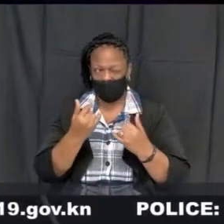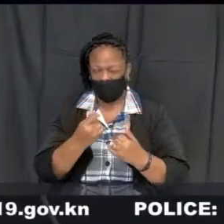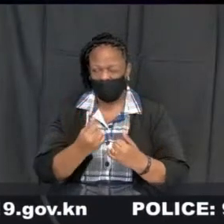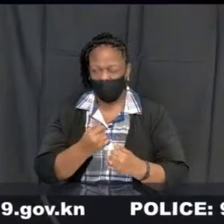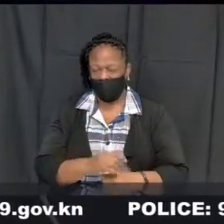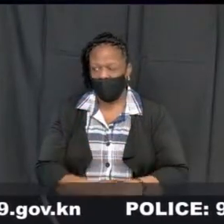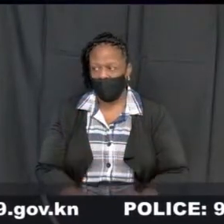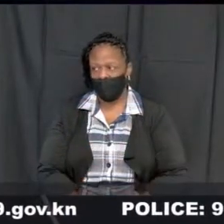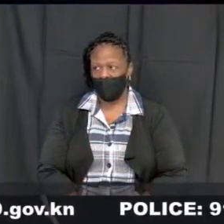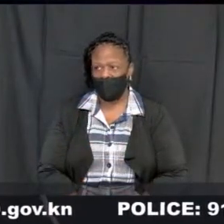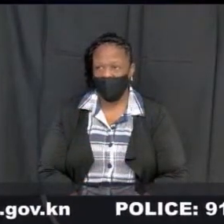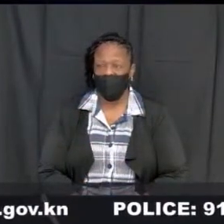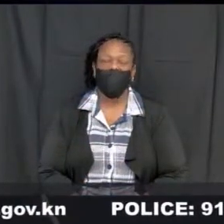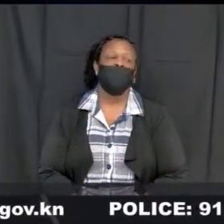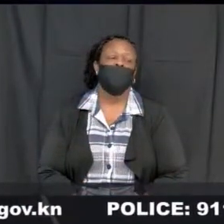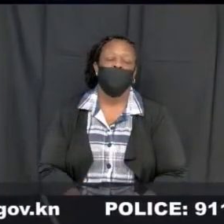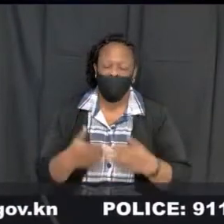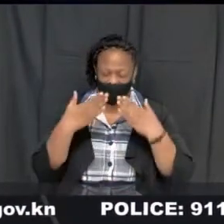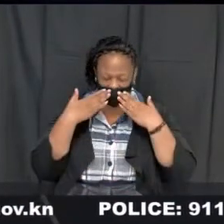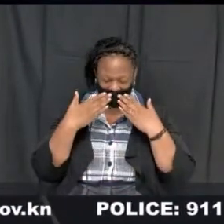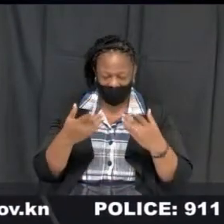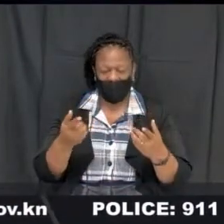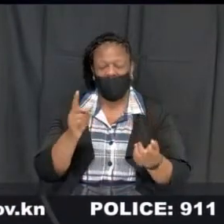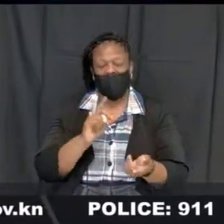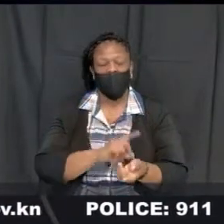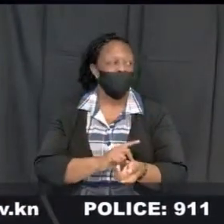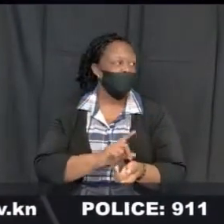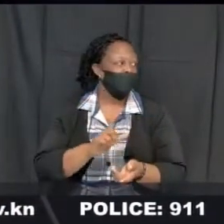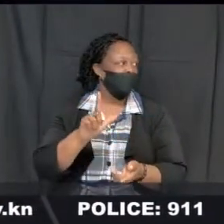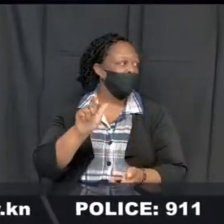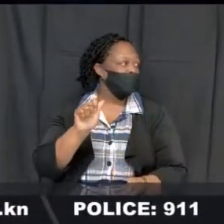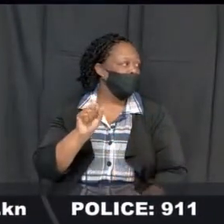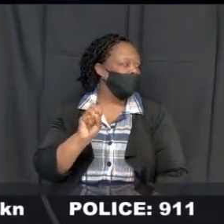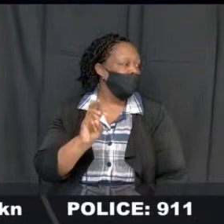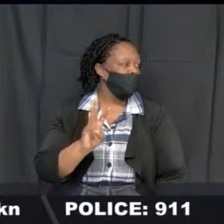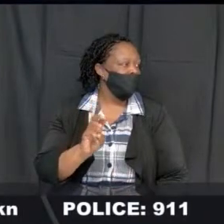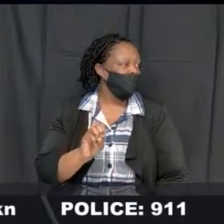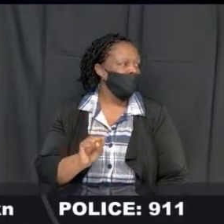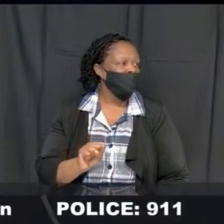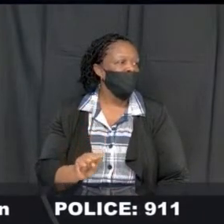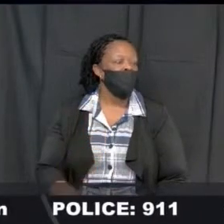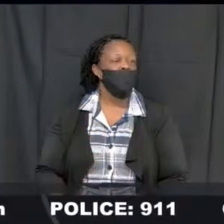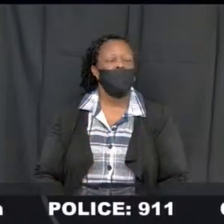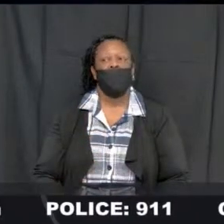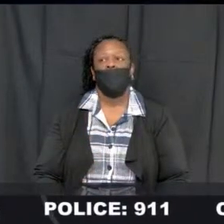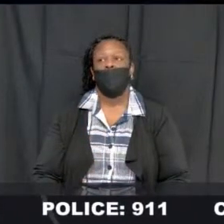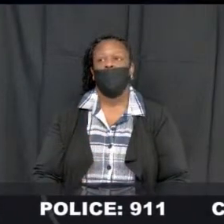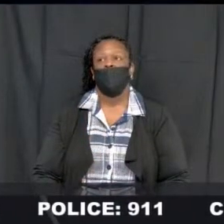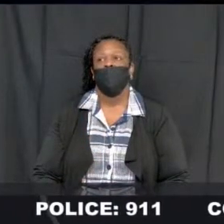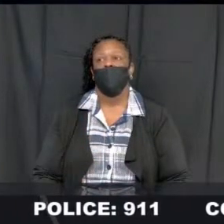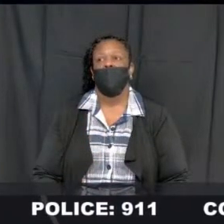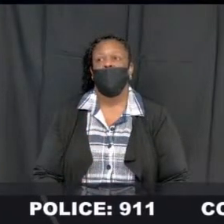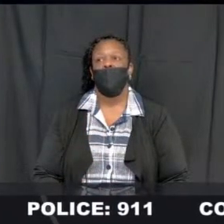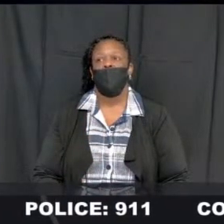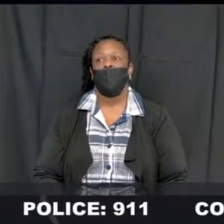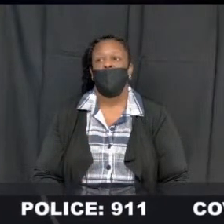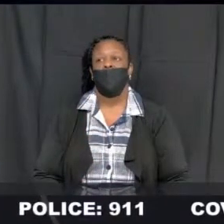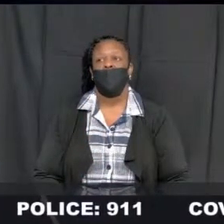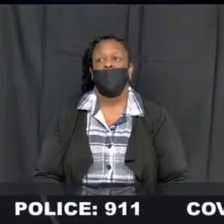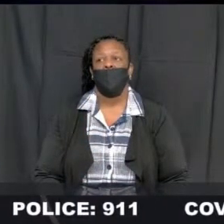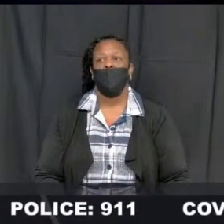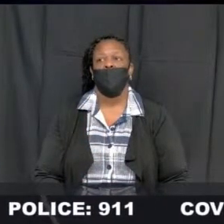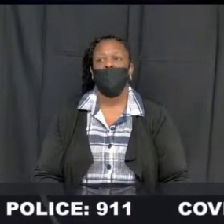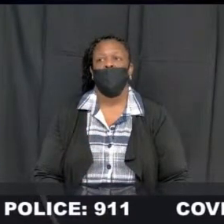Thank you very much, Dr. Laws, for that comprehensive presentation. Before we move on to our next